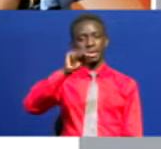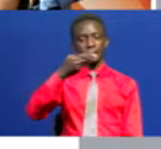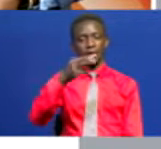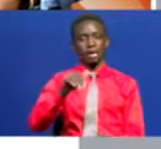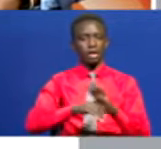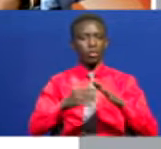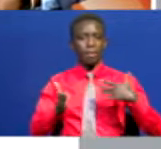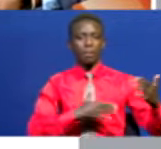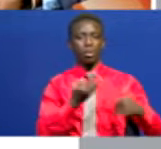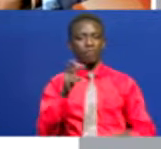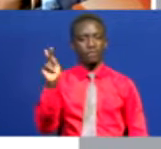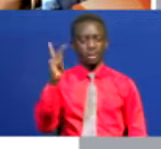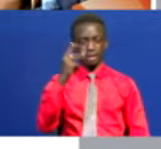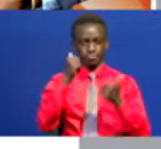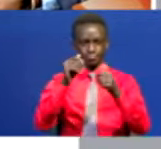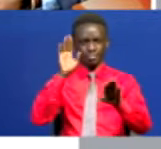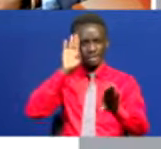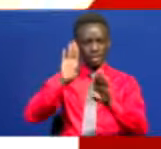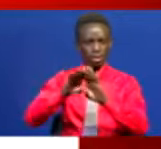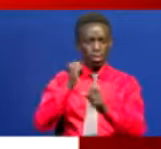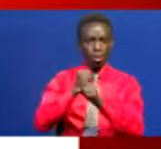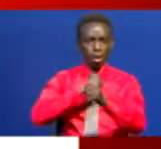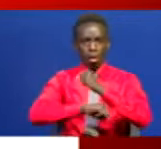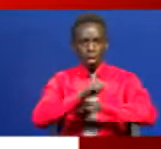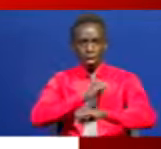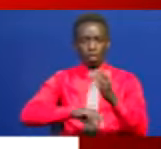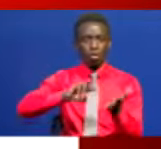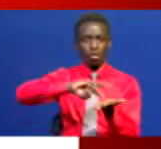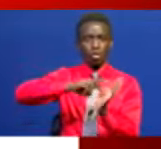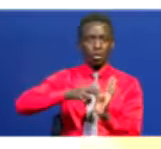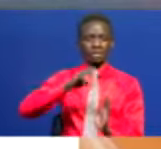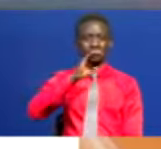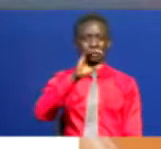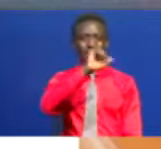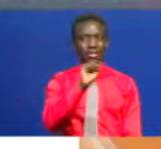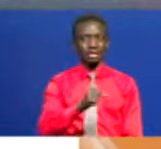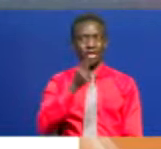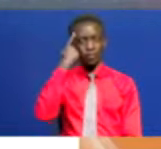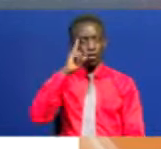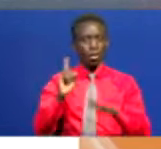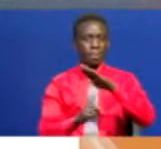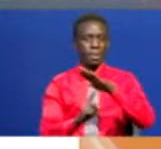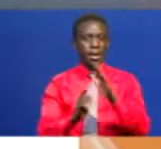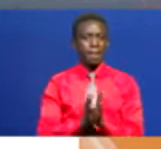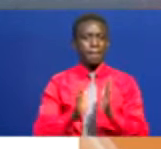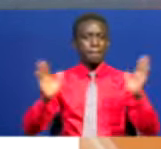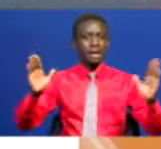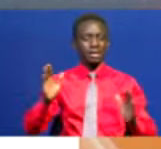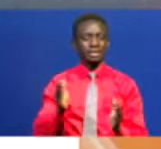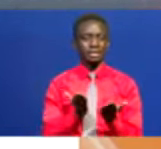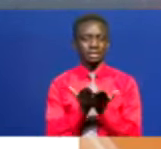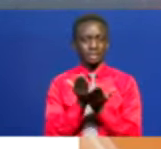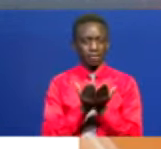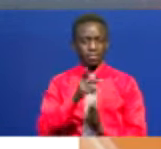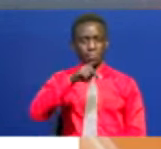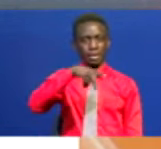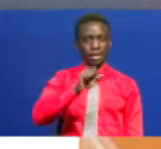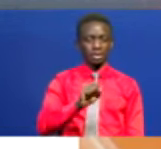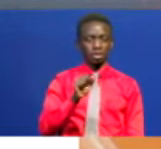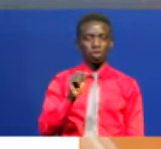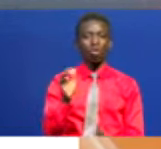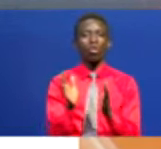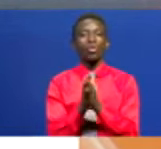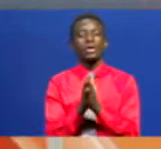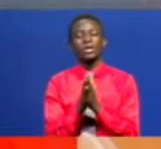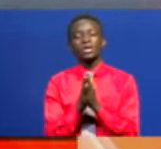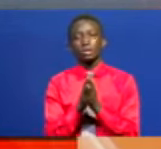Now, still on performance contracts, the Cabinet Secretary for Ministry of Public Service, Gender and Affirmative Action, Aisha